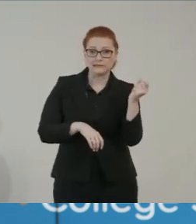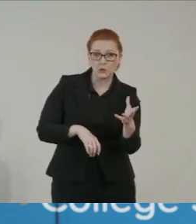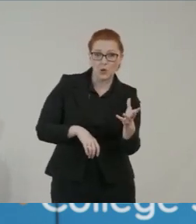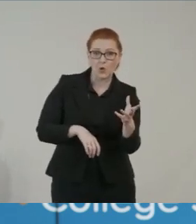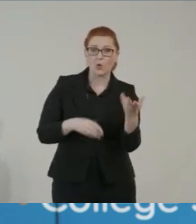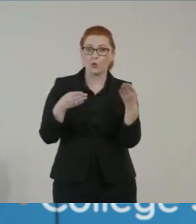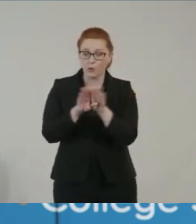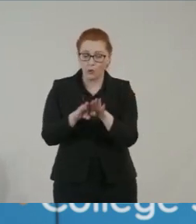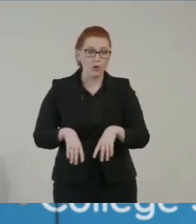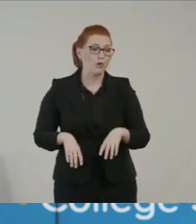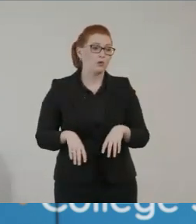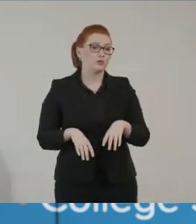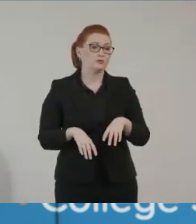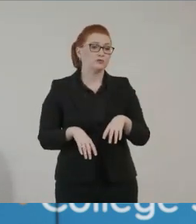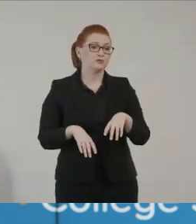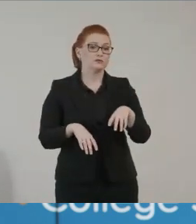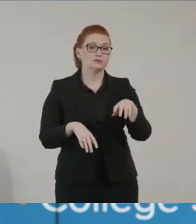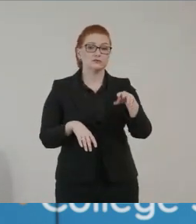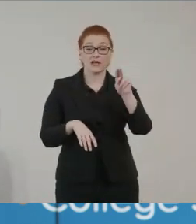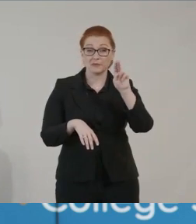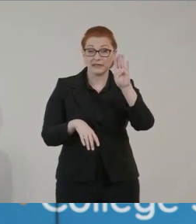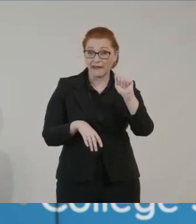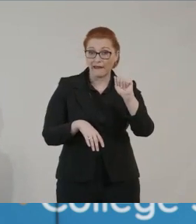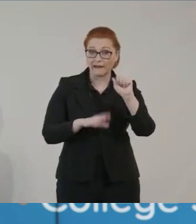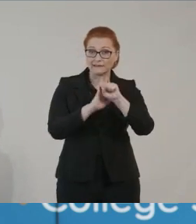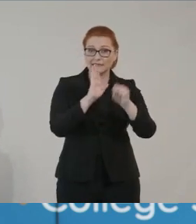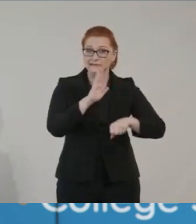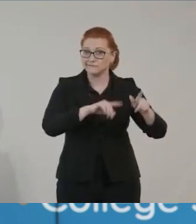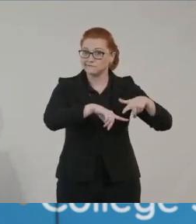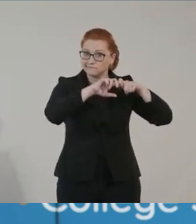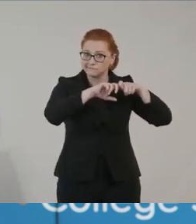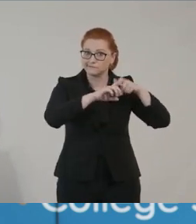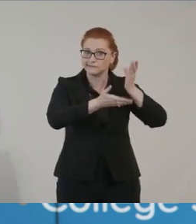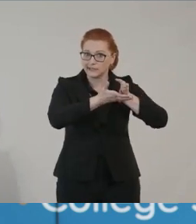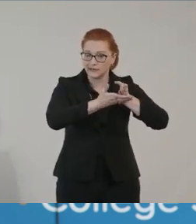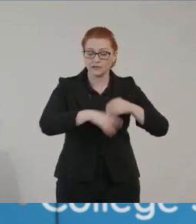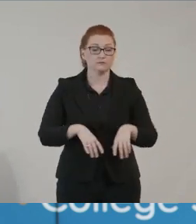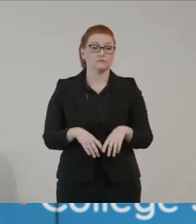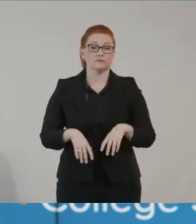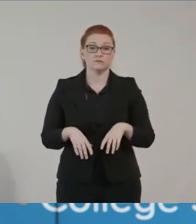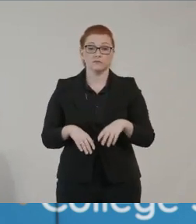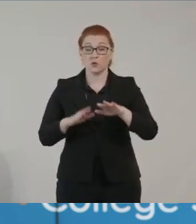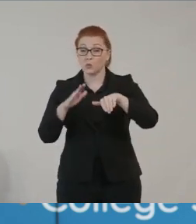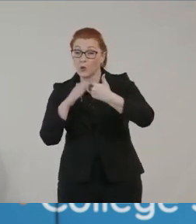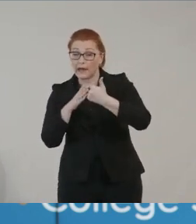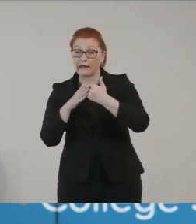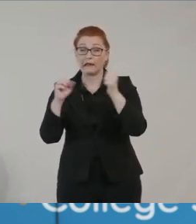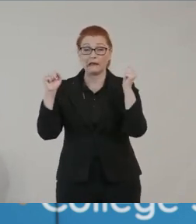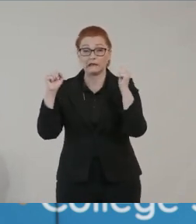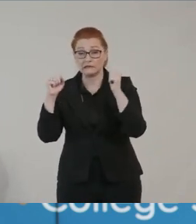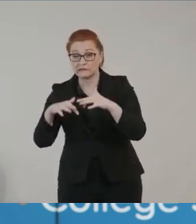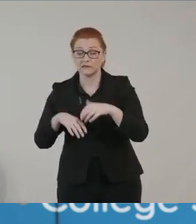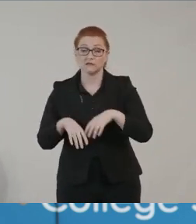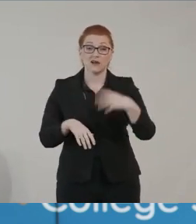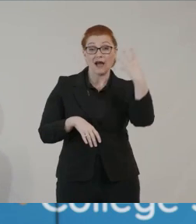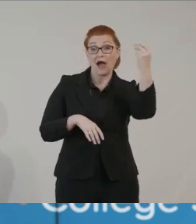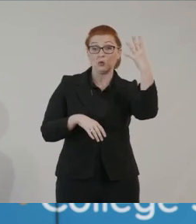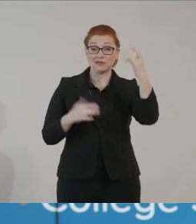The NBA season was stopped. Large gatherings for weddings are not happening. Large outdoor